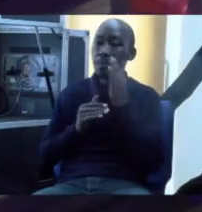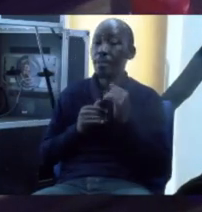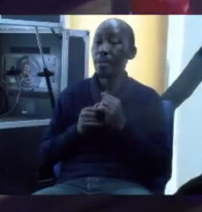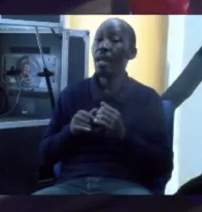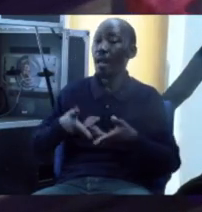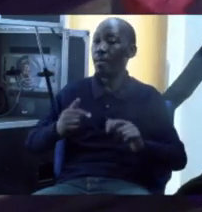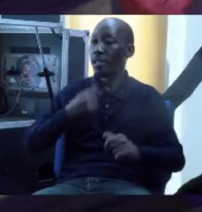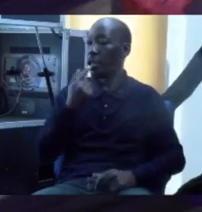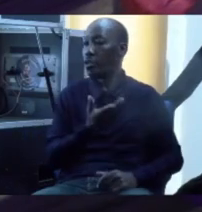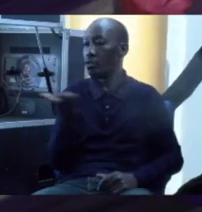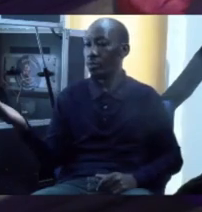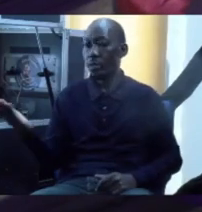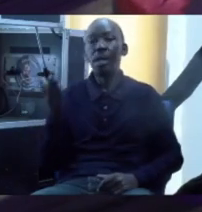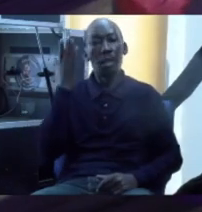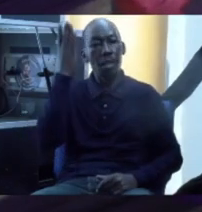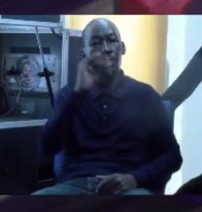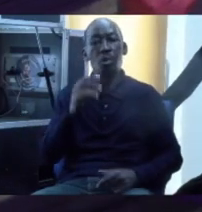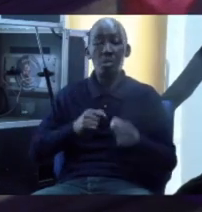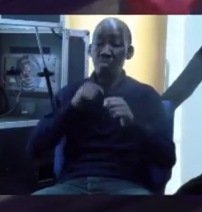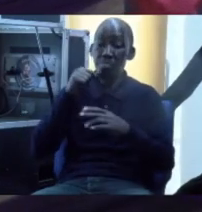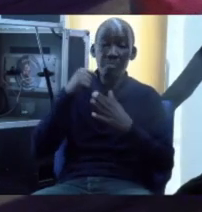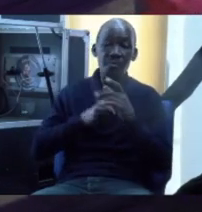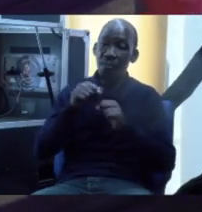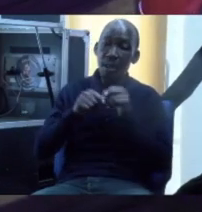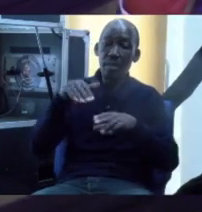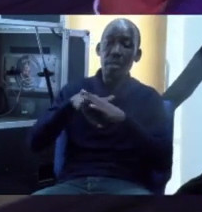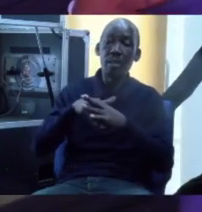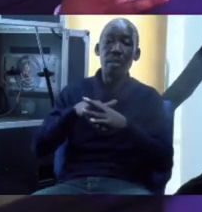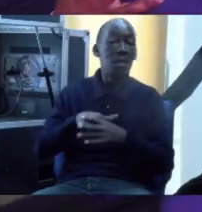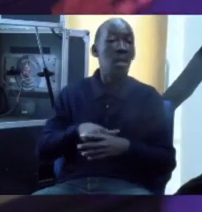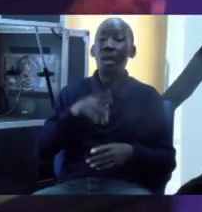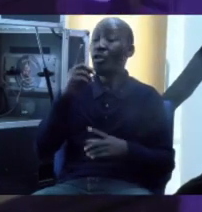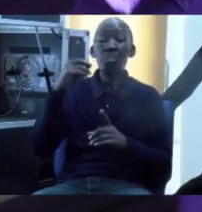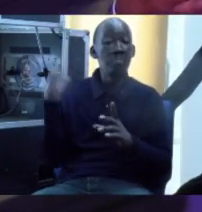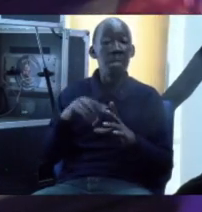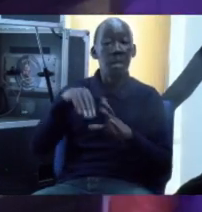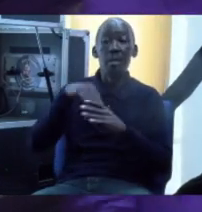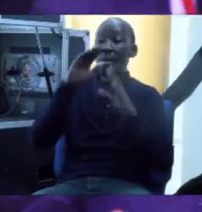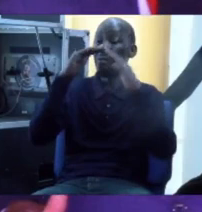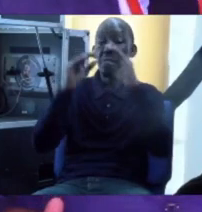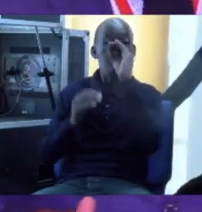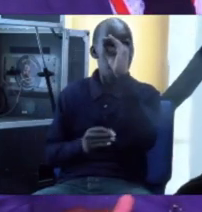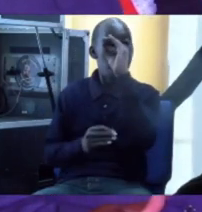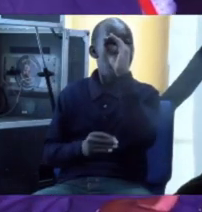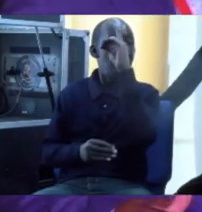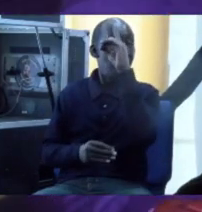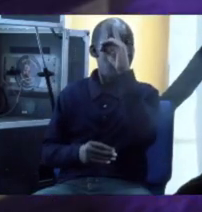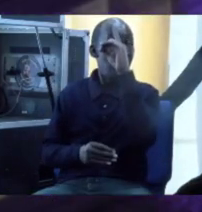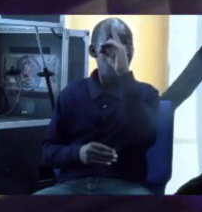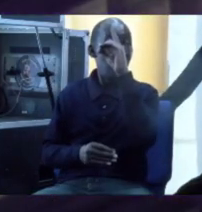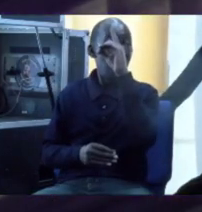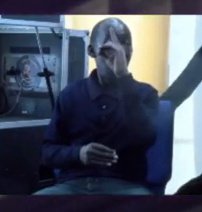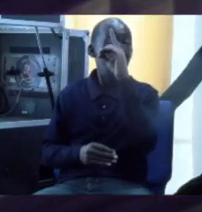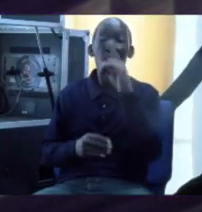tell you, there is no beating in heaven. Hakuna kuchapwa. Hakuna kuchapwa, yeah.